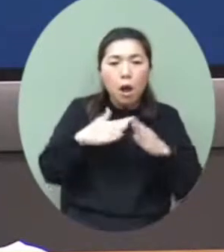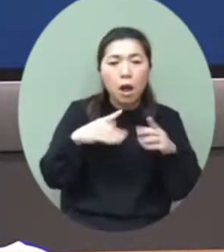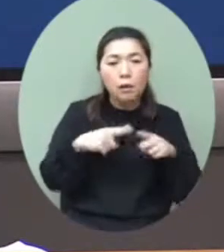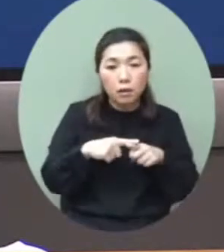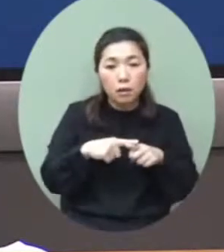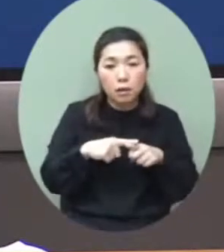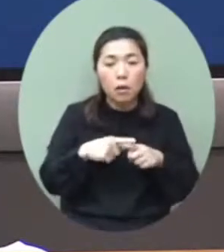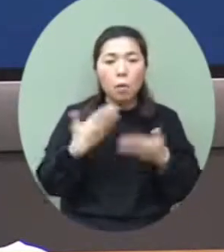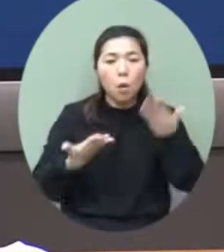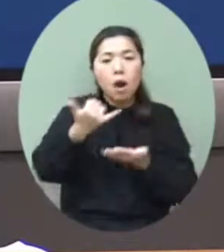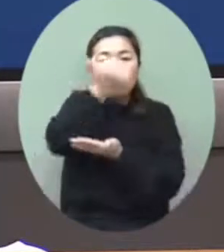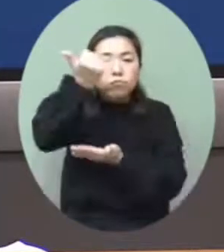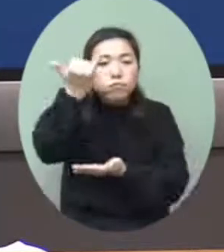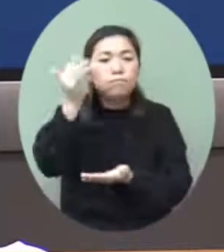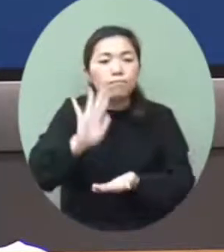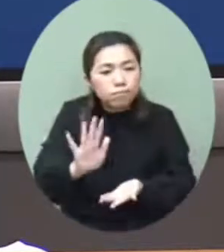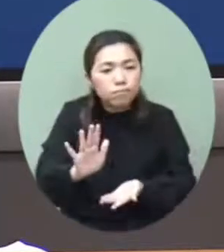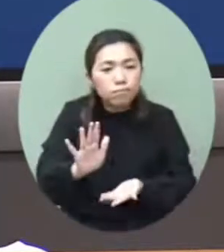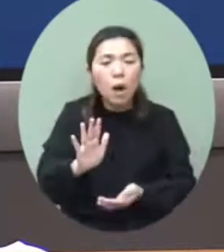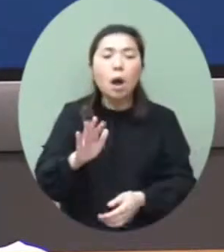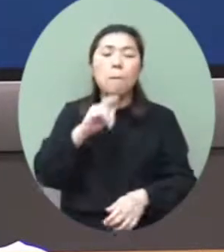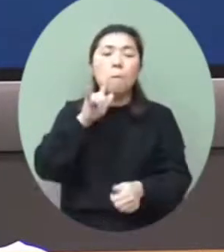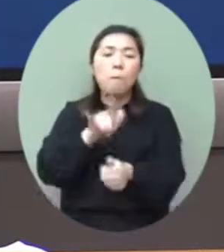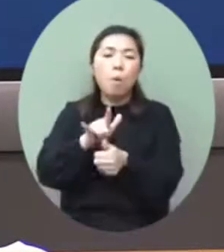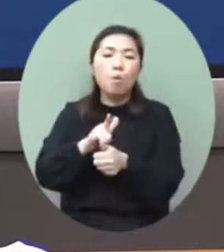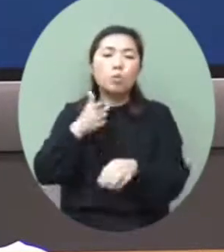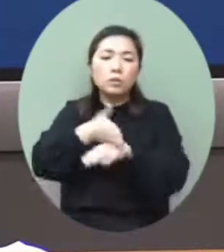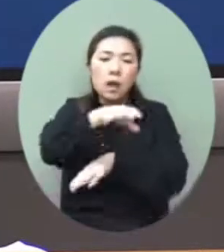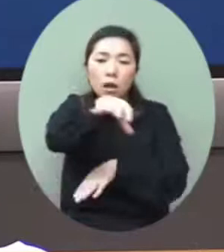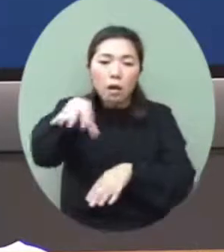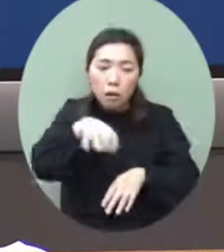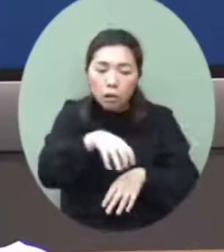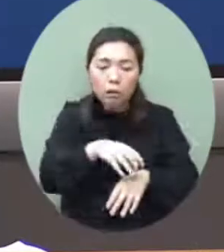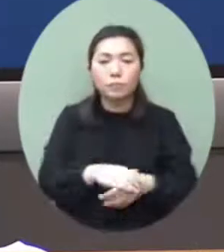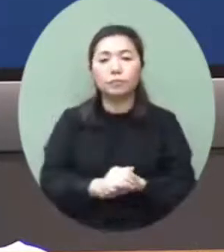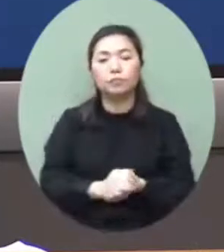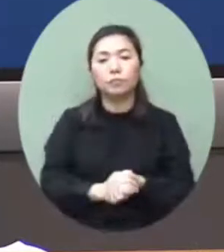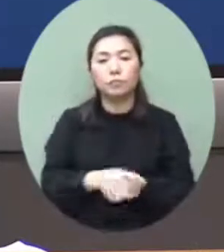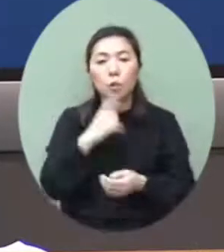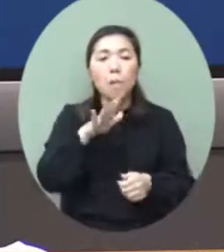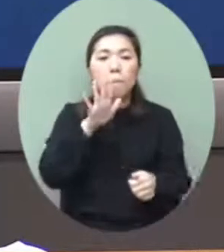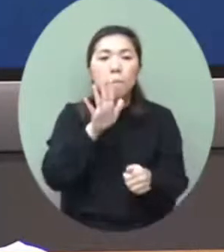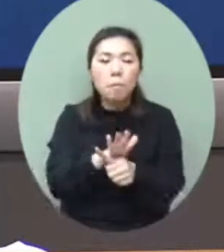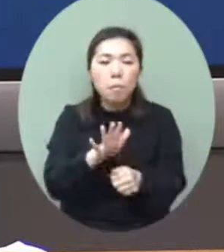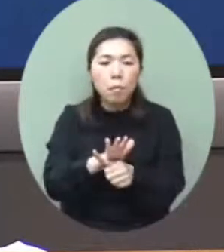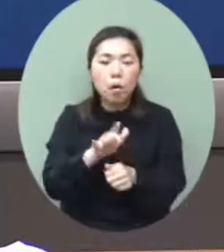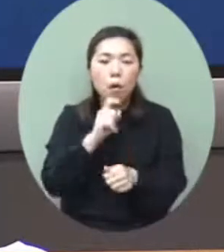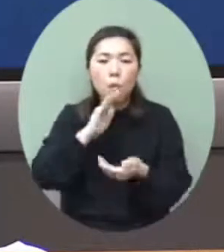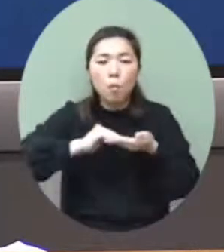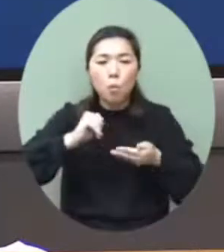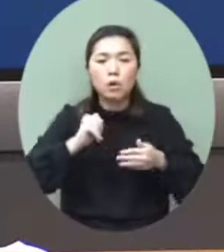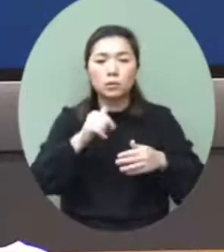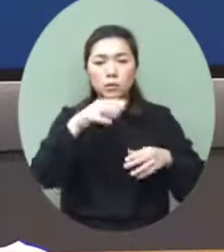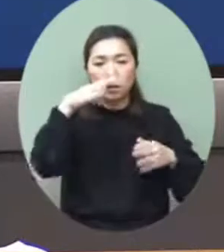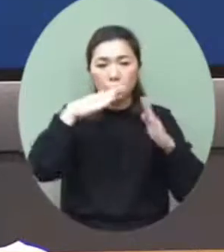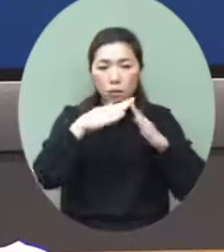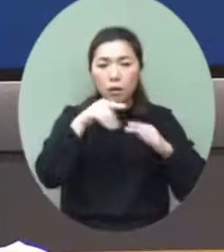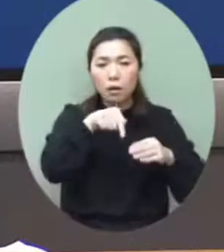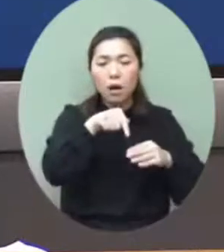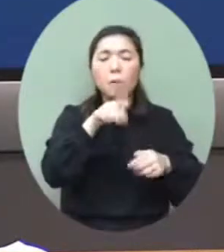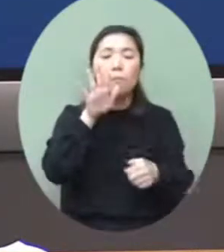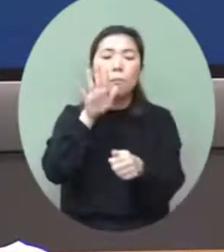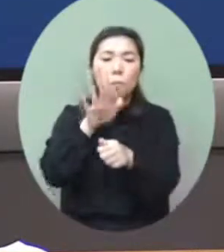he can isolate himself and take measures to protect his family members and